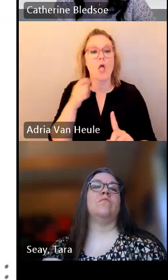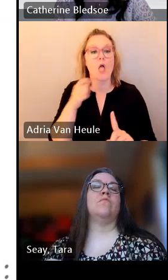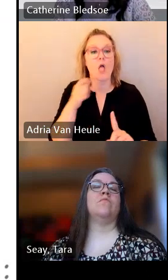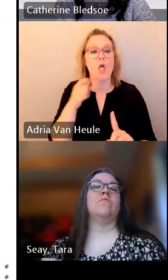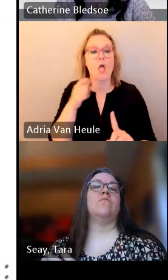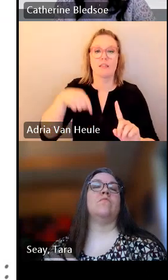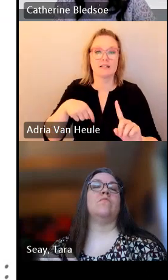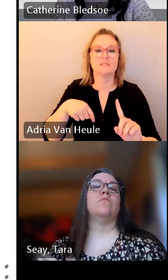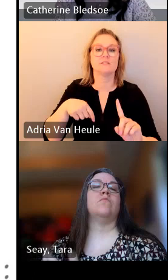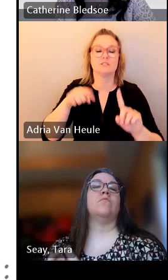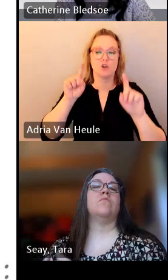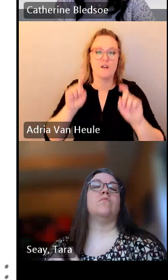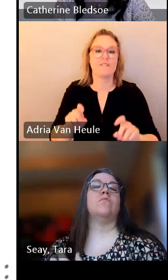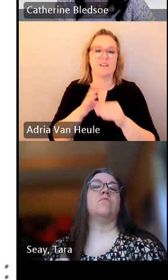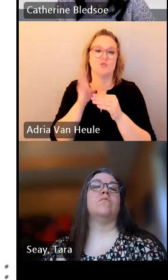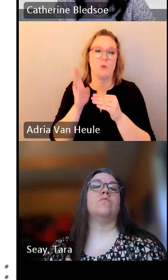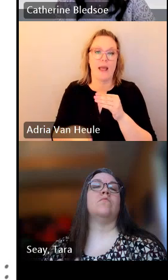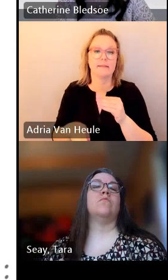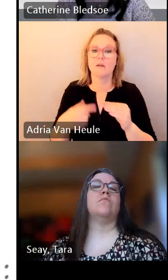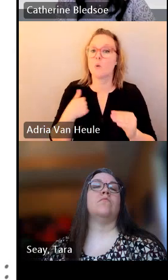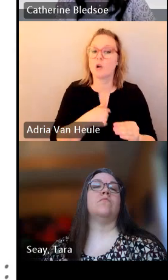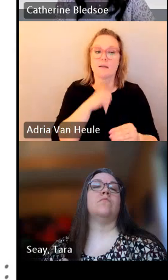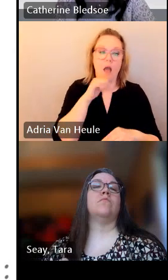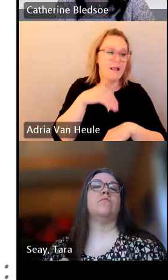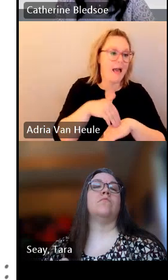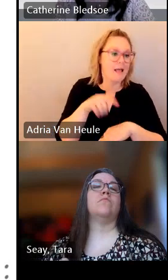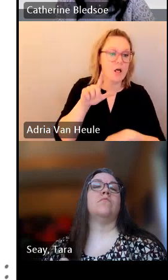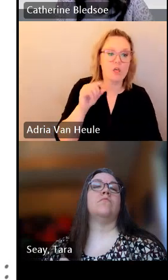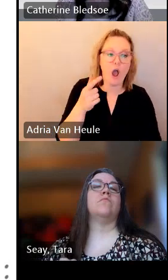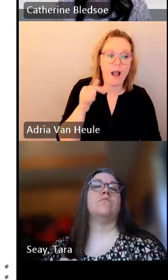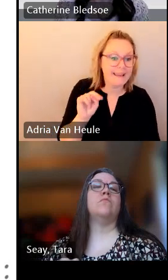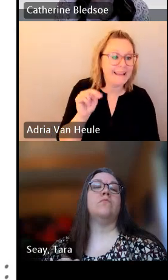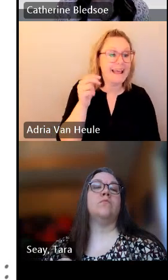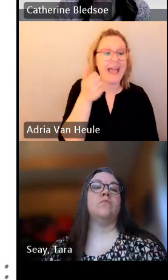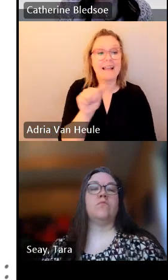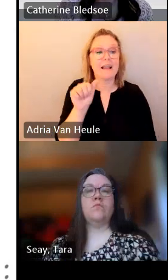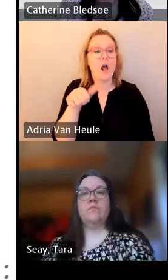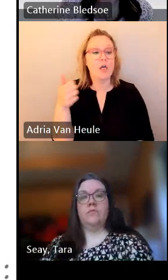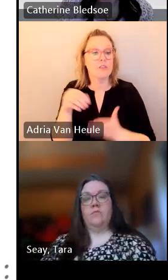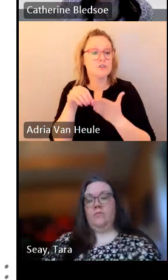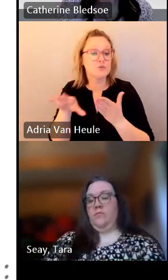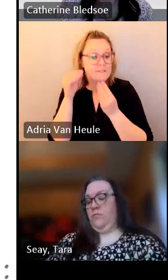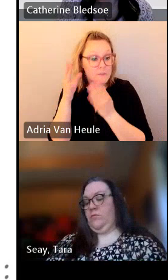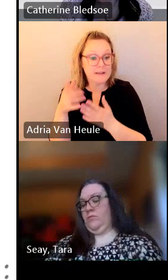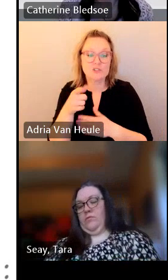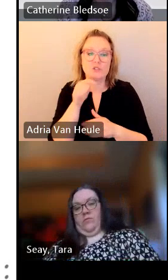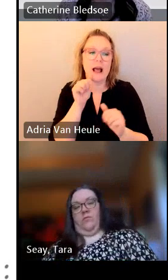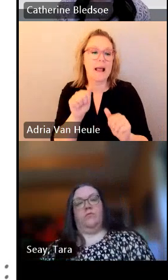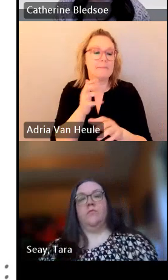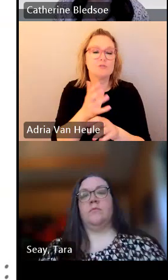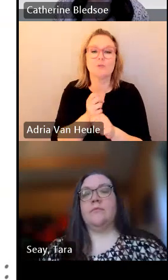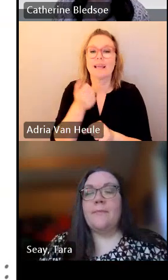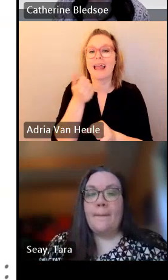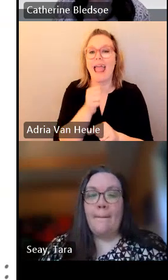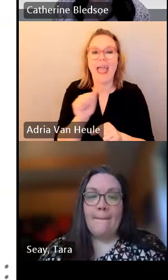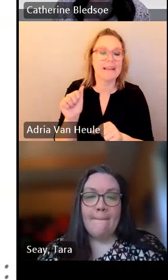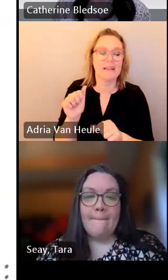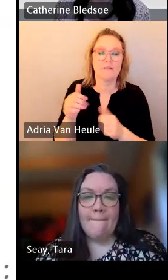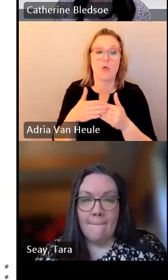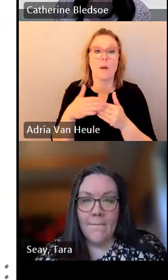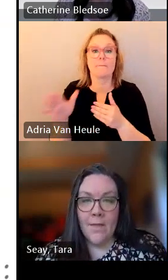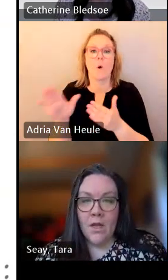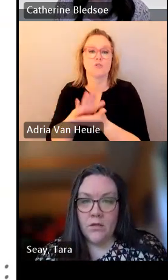And that's right? We're not logging any other student information. You were not able to actually get any information about their post-school outcomes. So